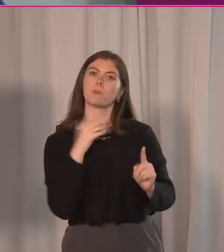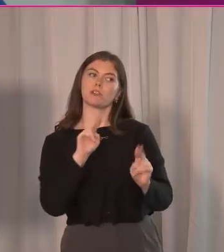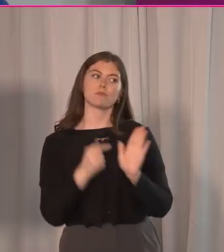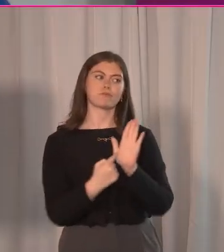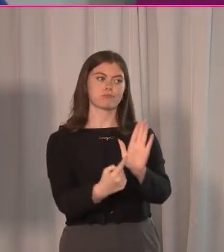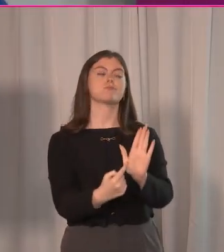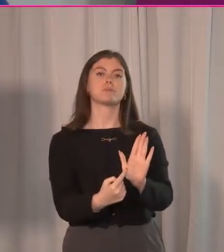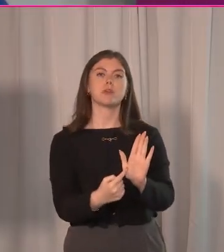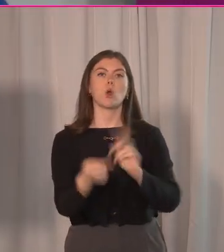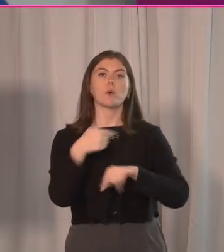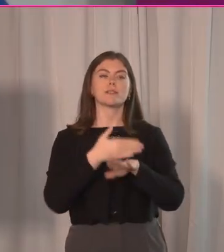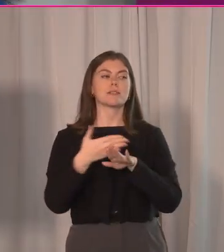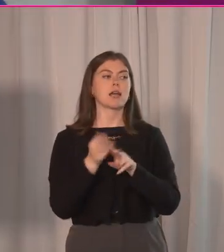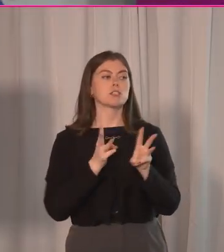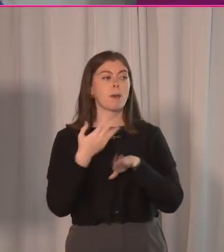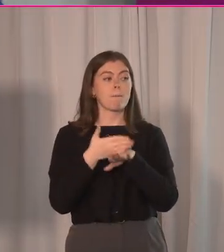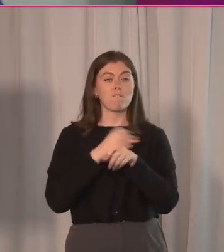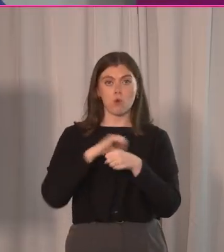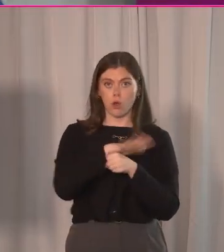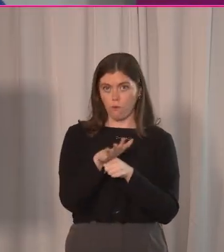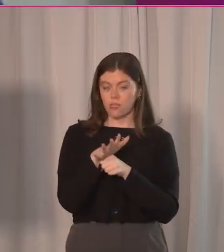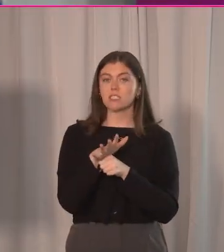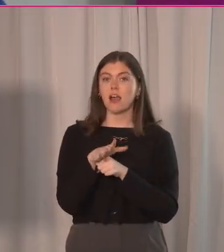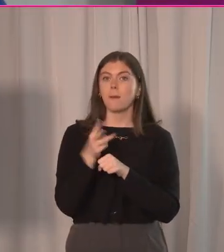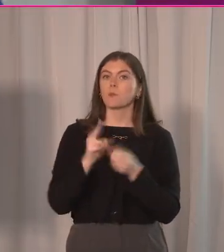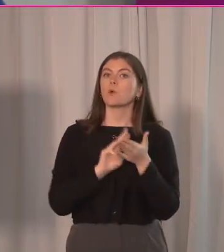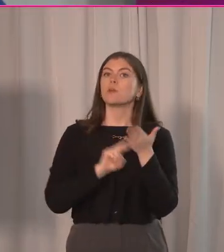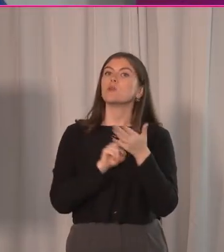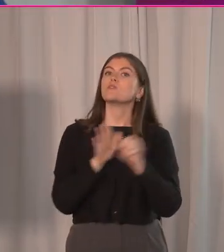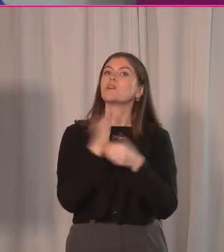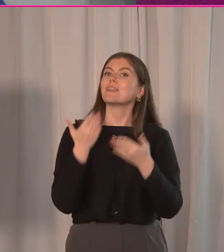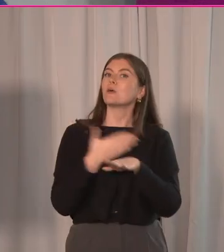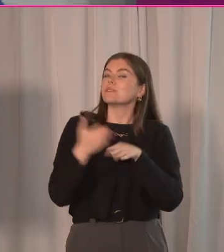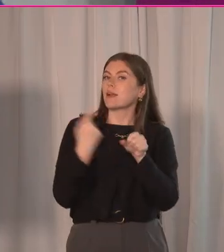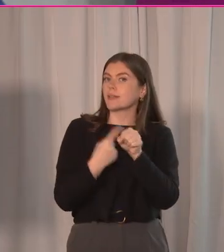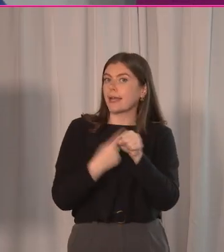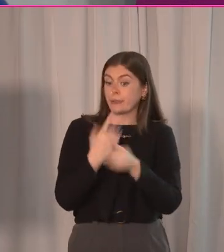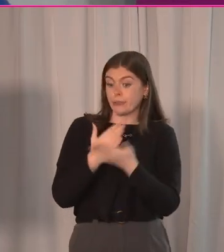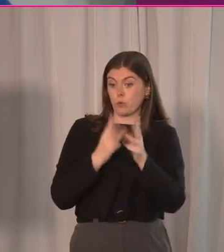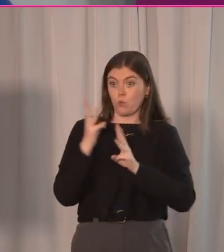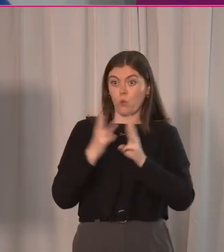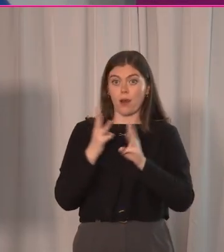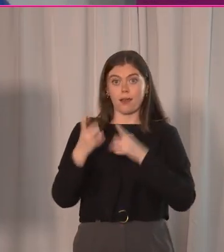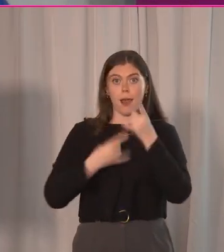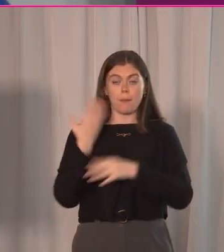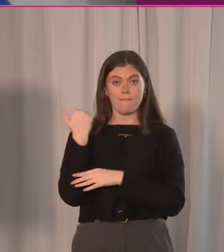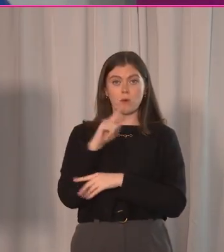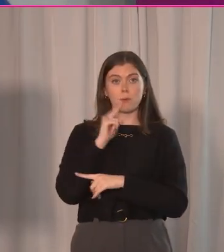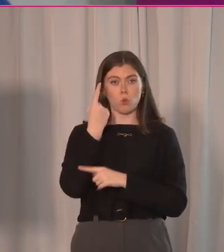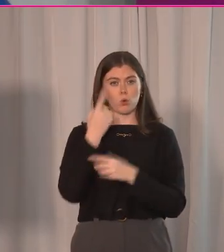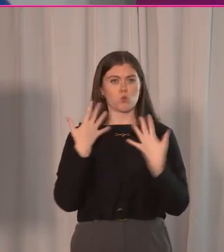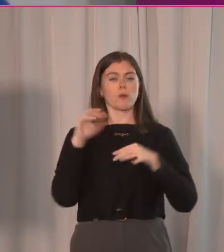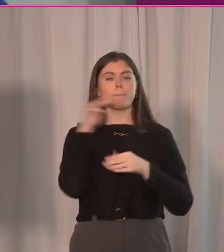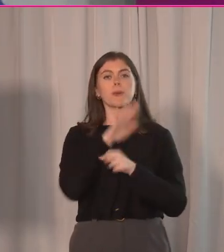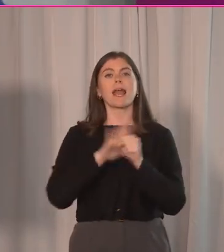that work maybe pre-COVID, and it would be useful to take it back up again. So some of that work was done. And in fact, one of the key areas that